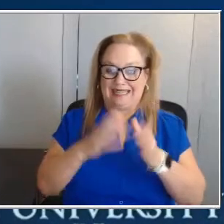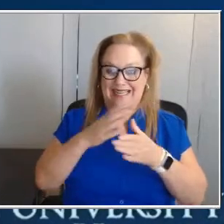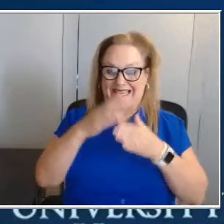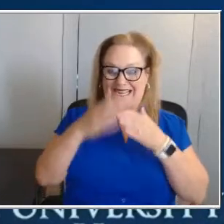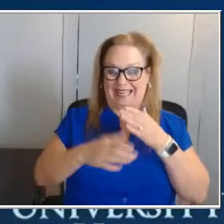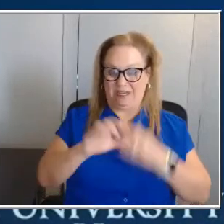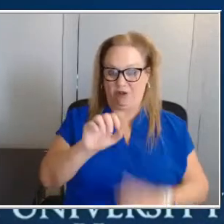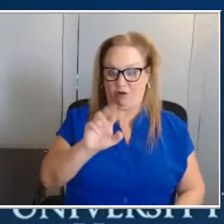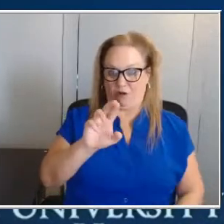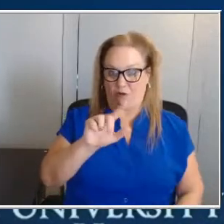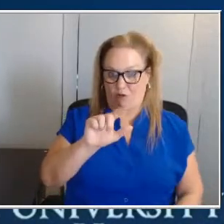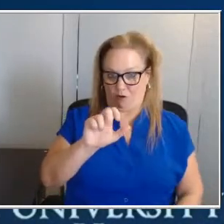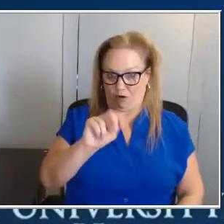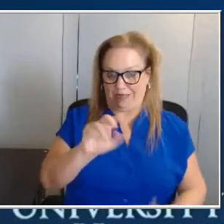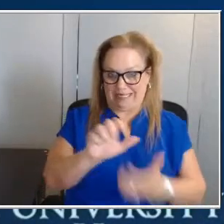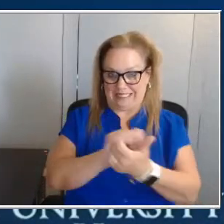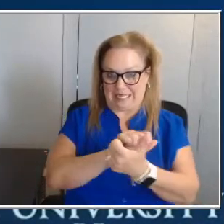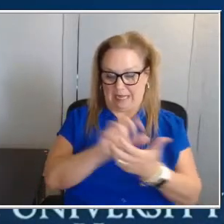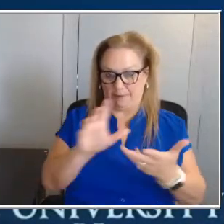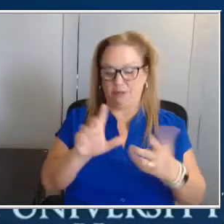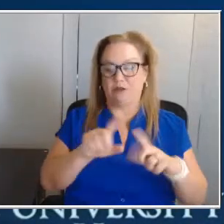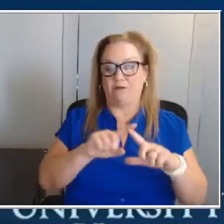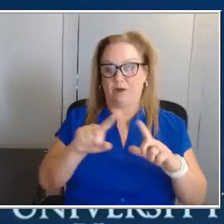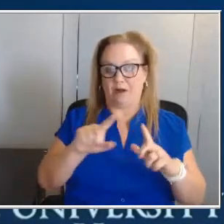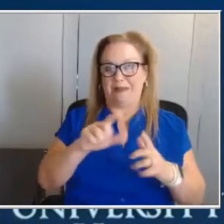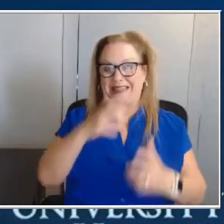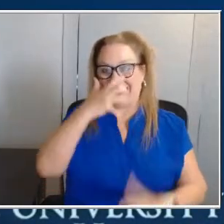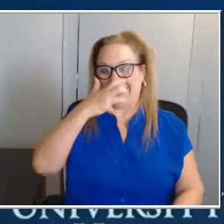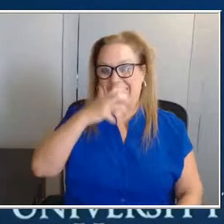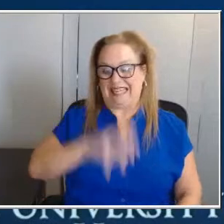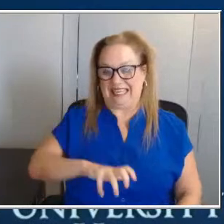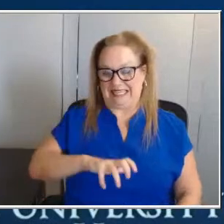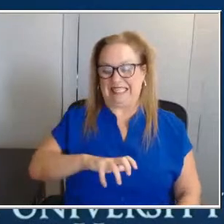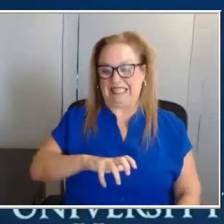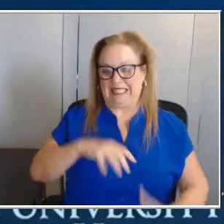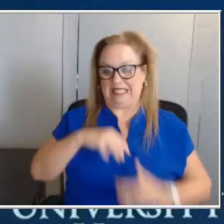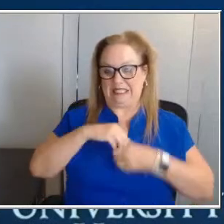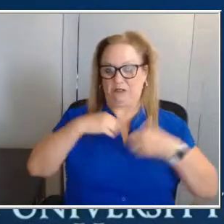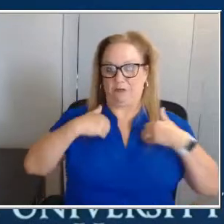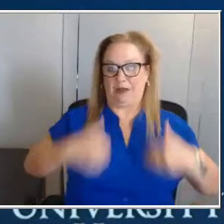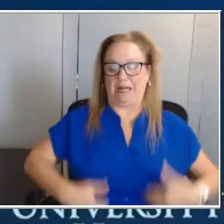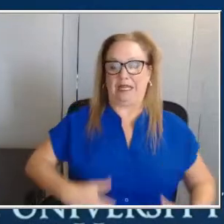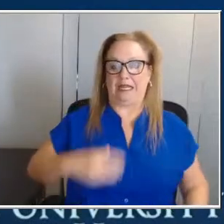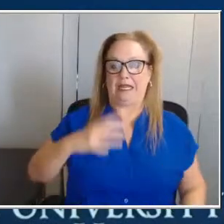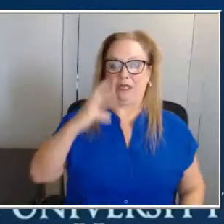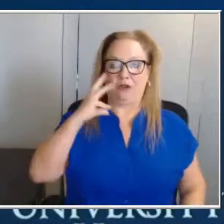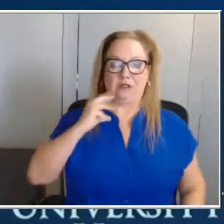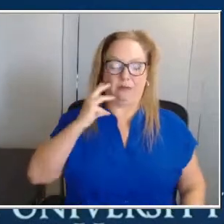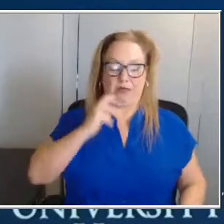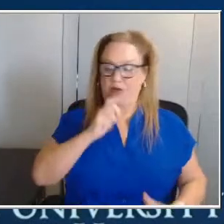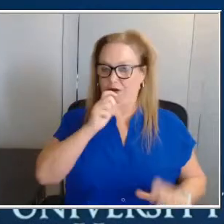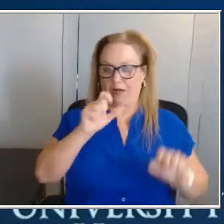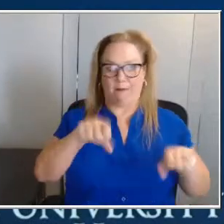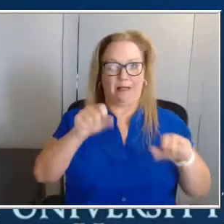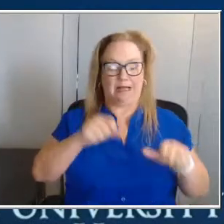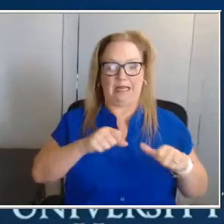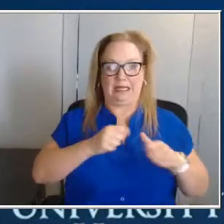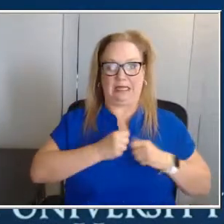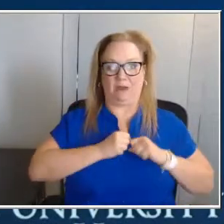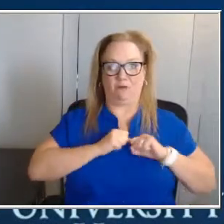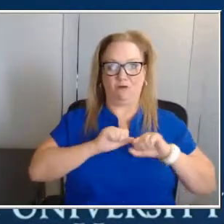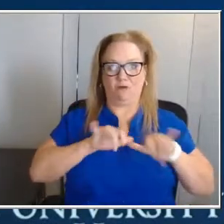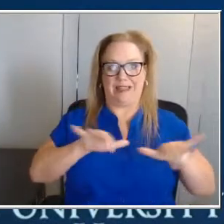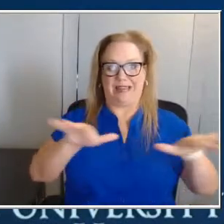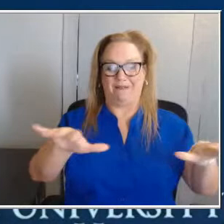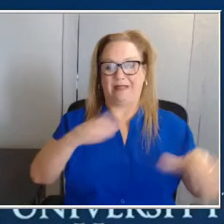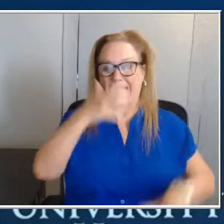damage from the amount of heat you have experienced and your inability to get rid of that heat. That